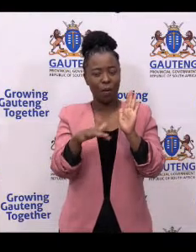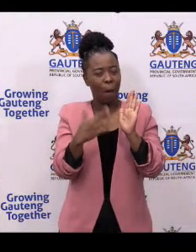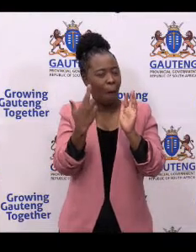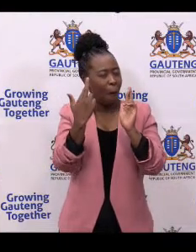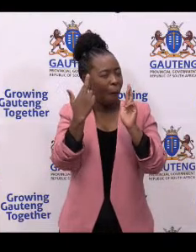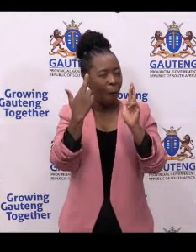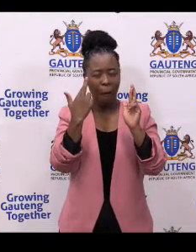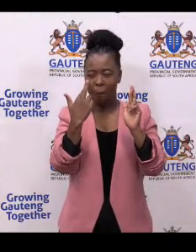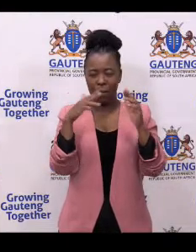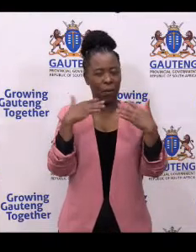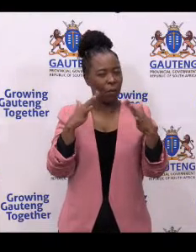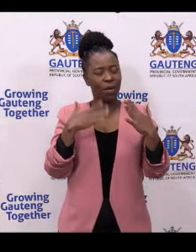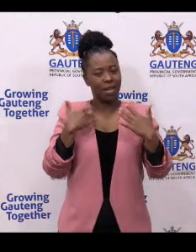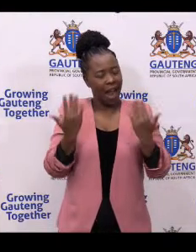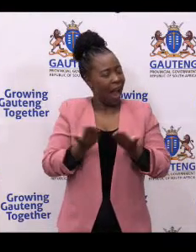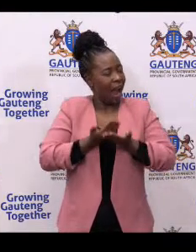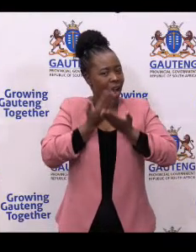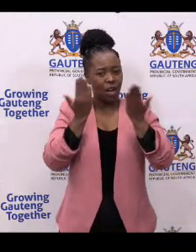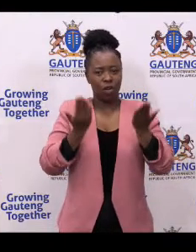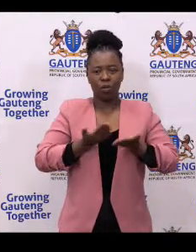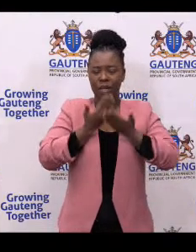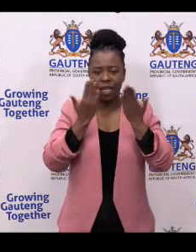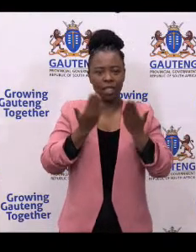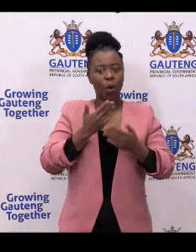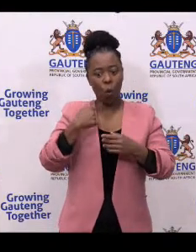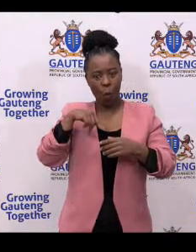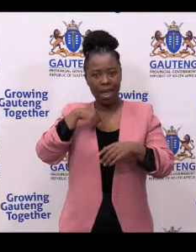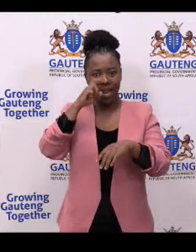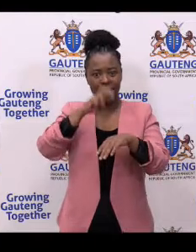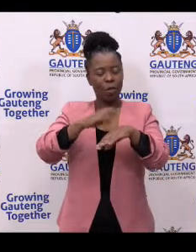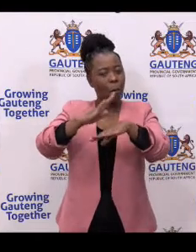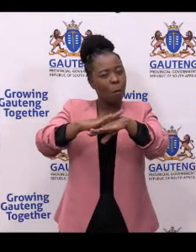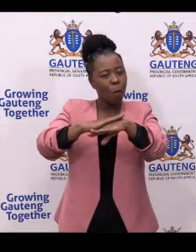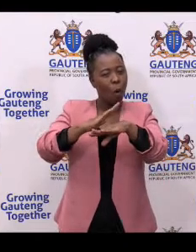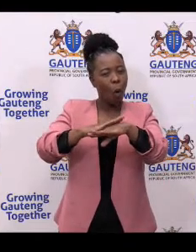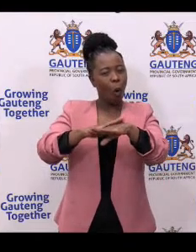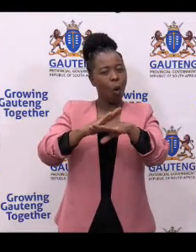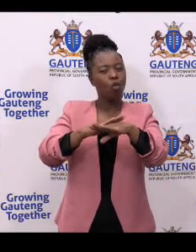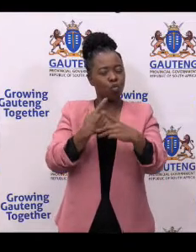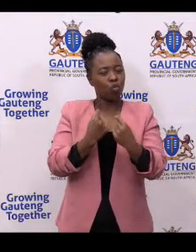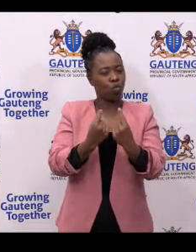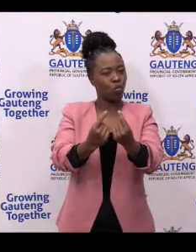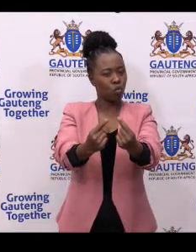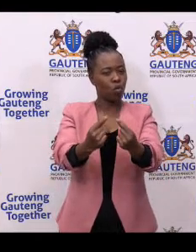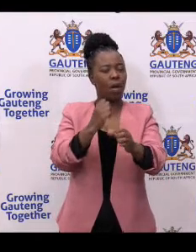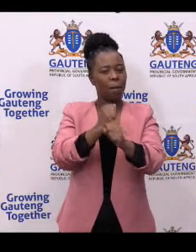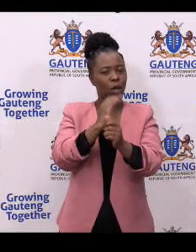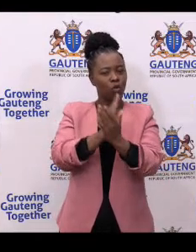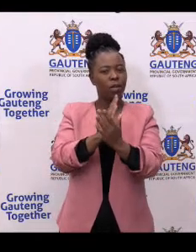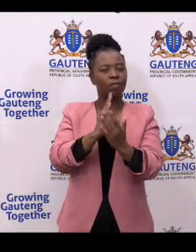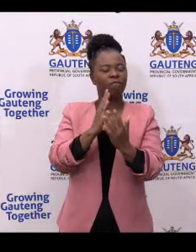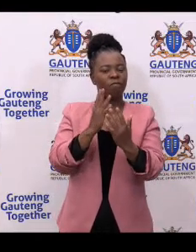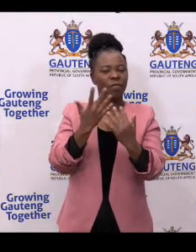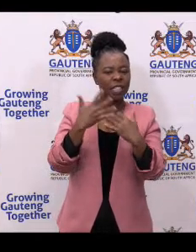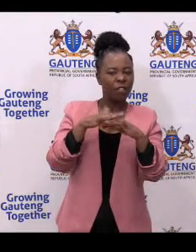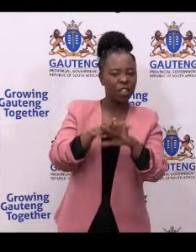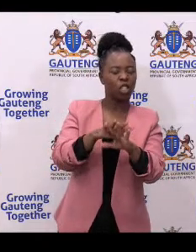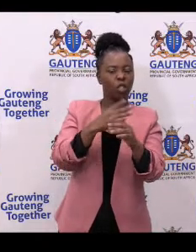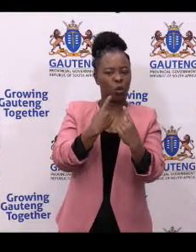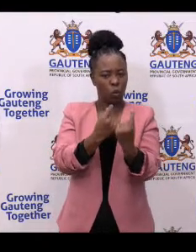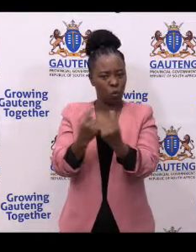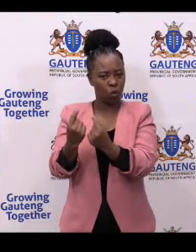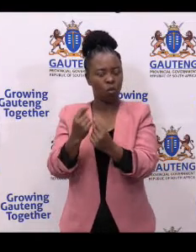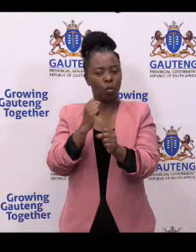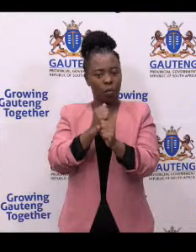us hope and courage that we should be doing more and putting more interventions in making sure that this green graph does approach